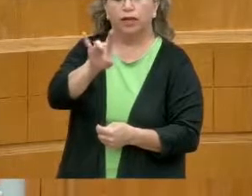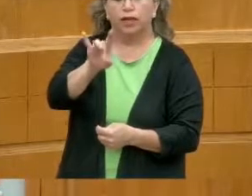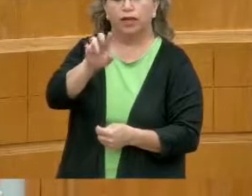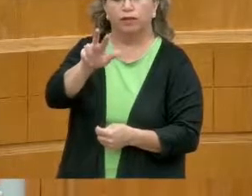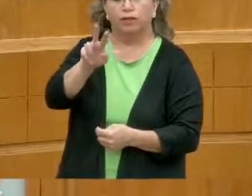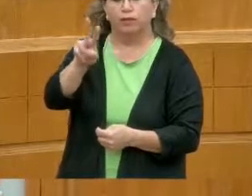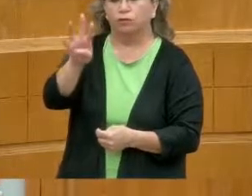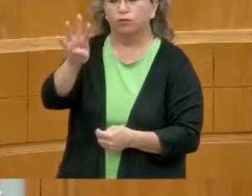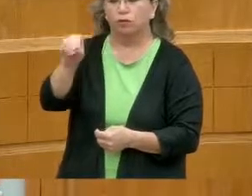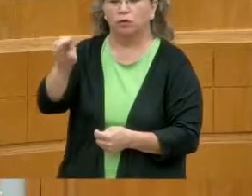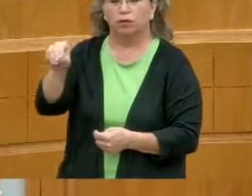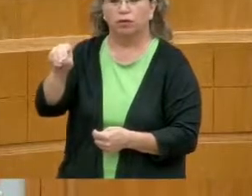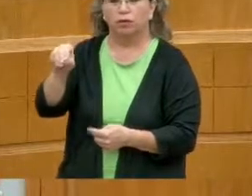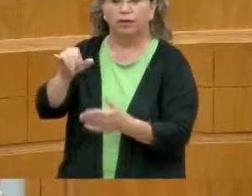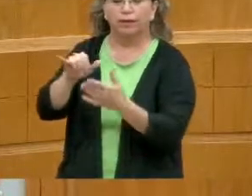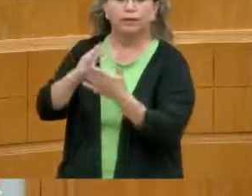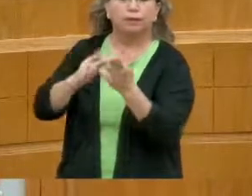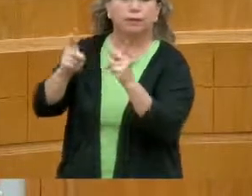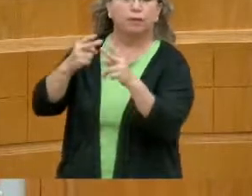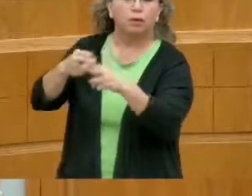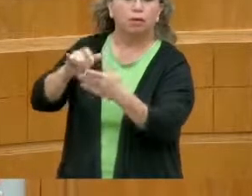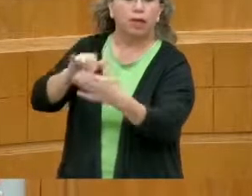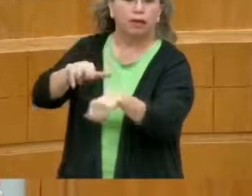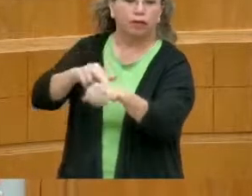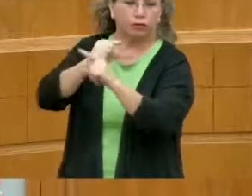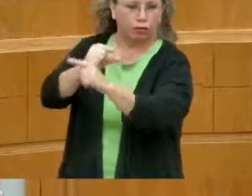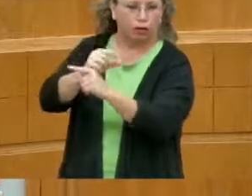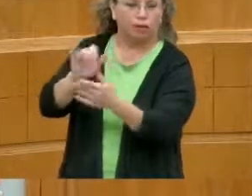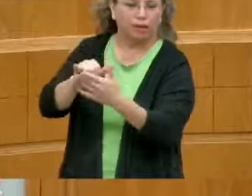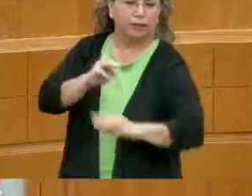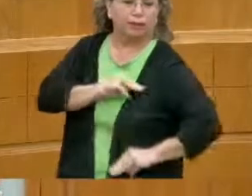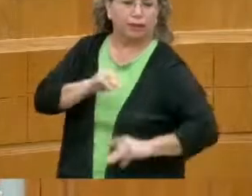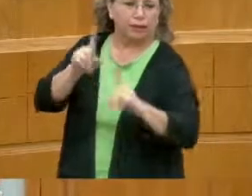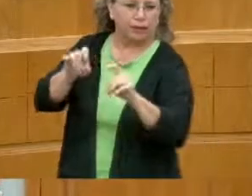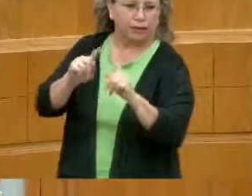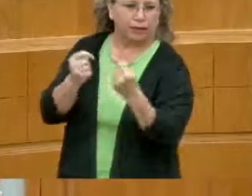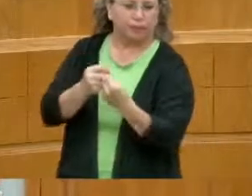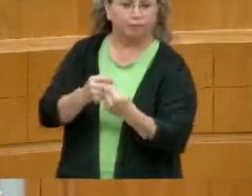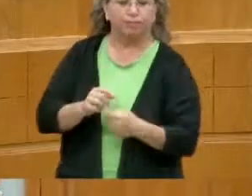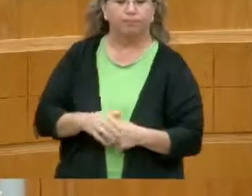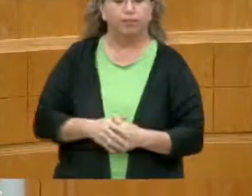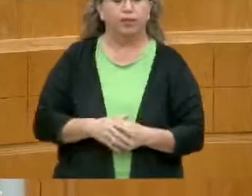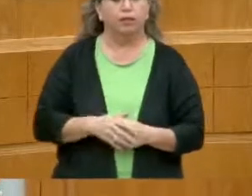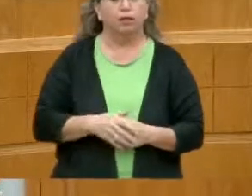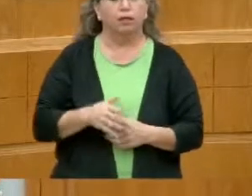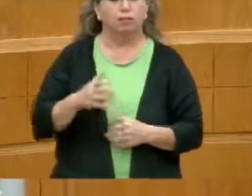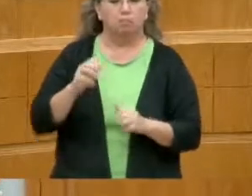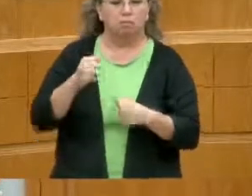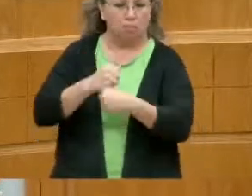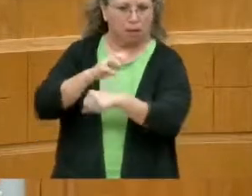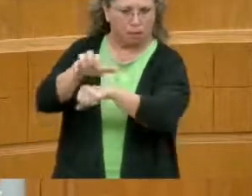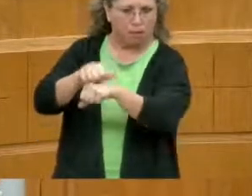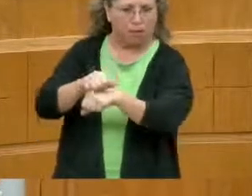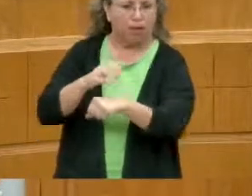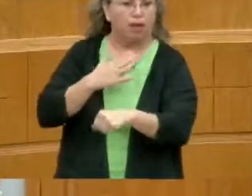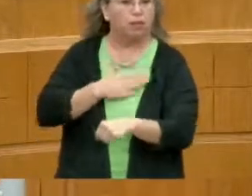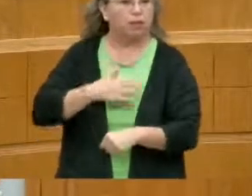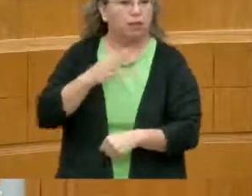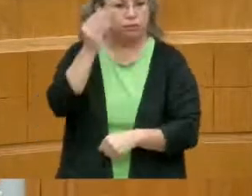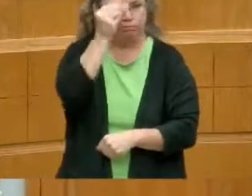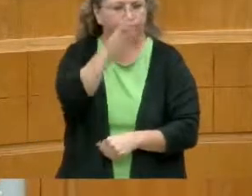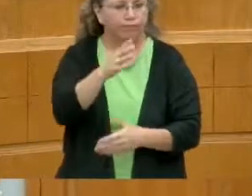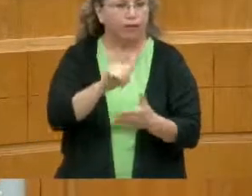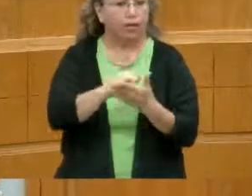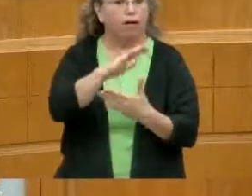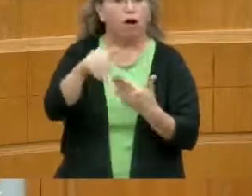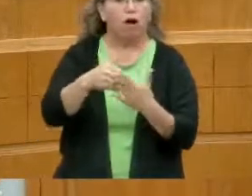512-883-2400 to make an appointment to get tested. Please be advised that all negative results from them will be